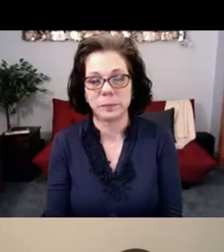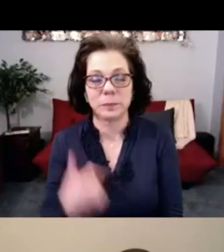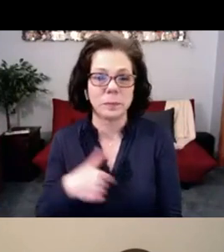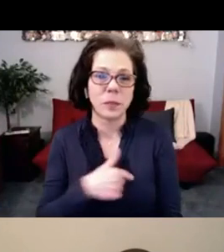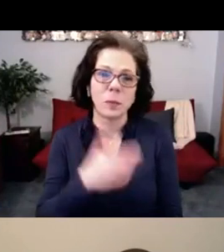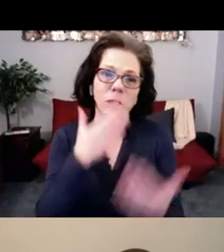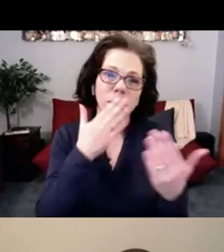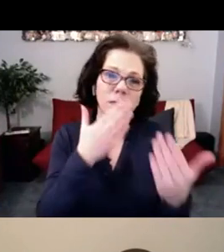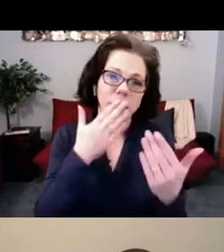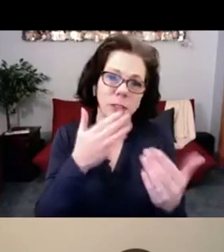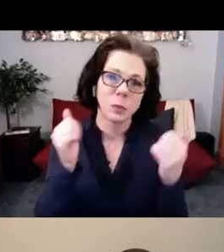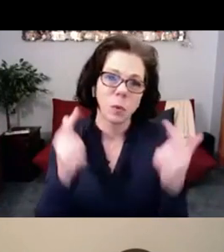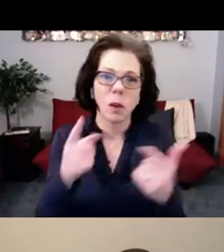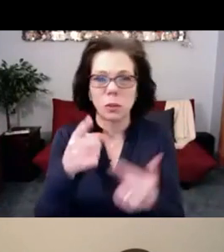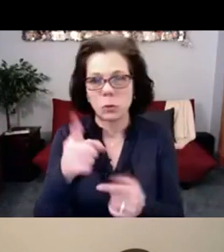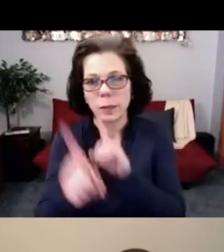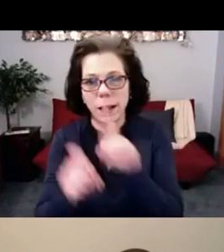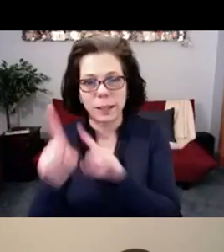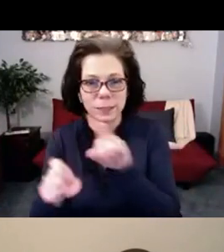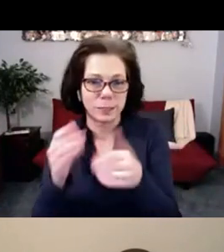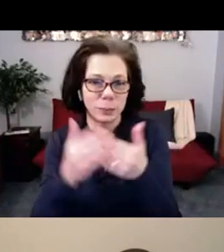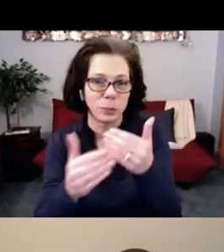who has been asking questions thus far.